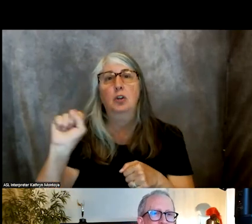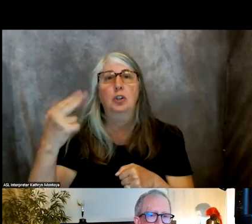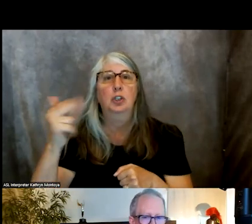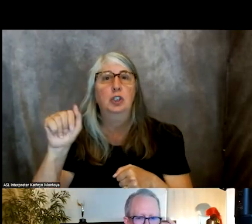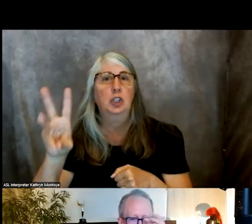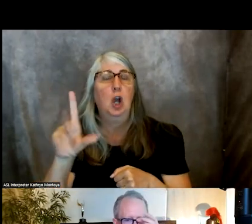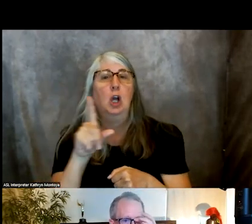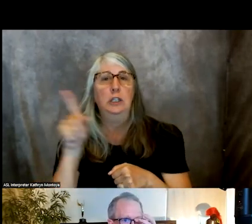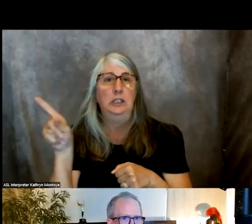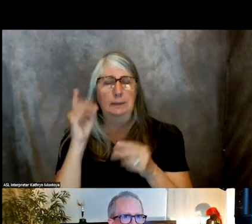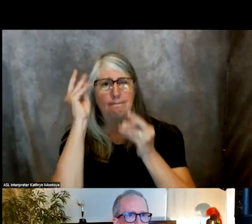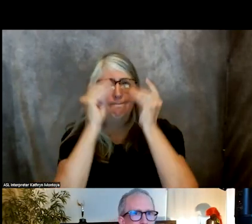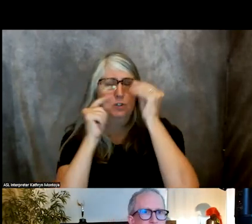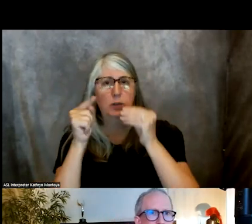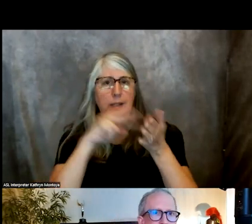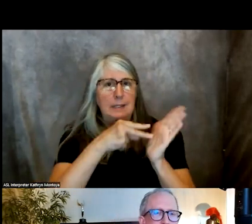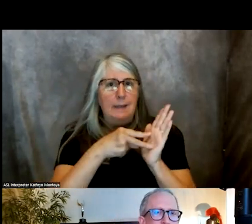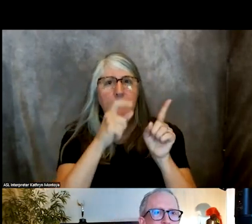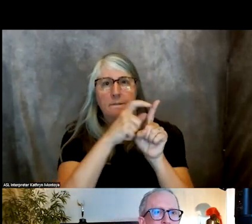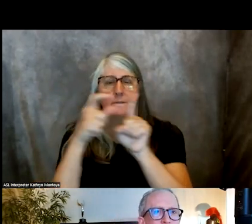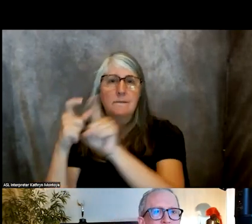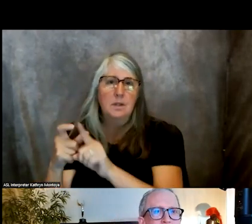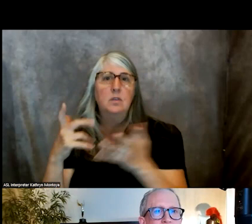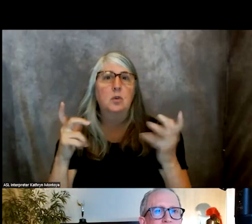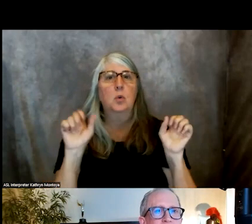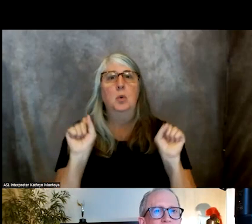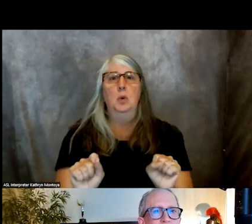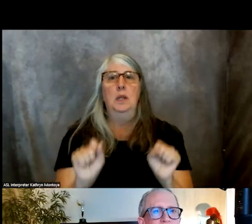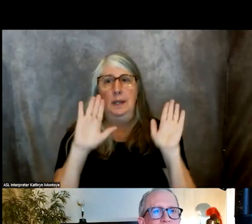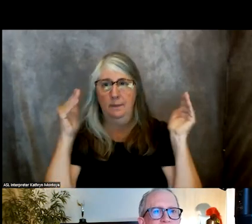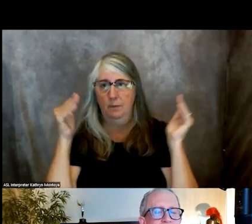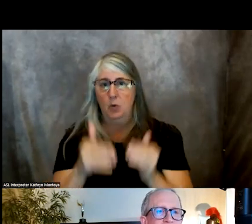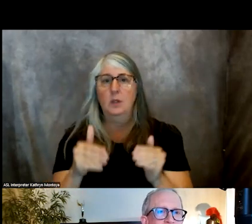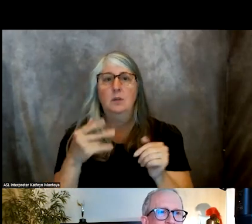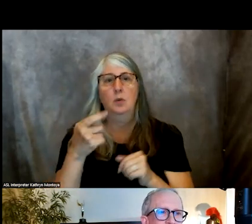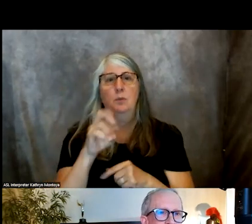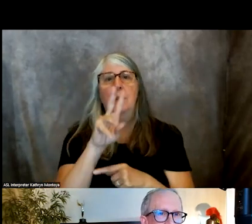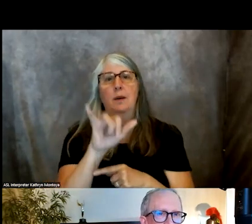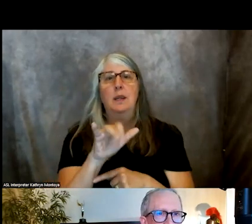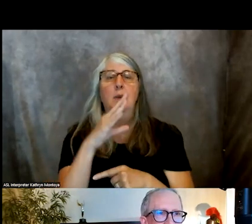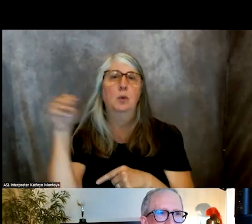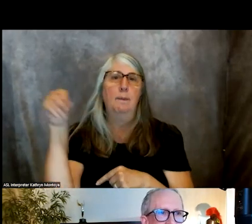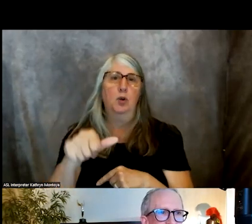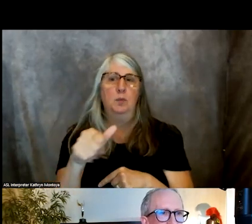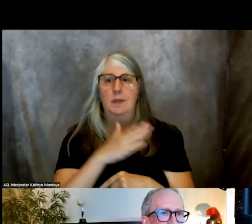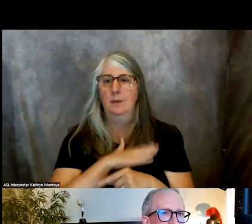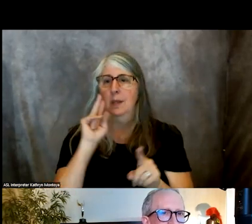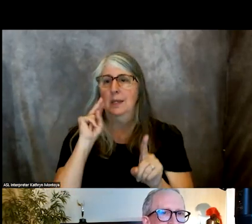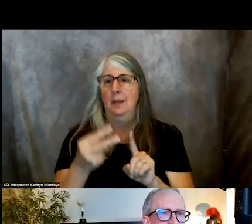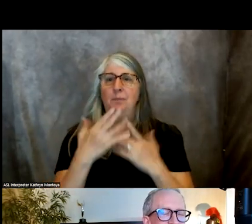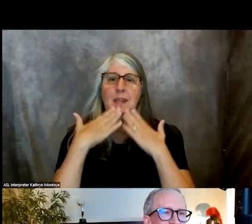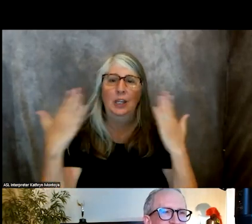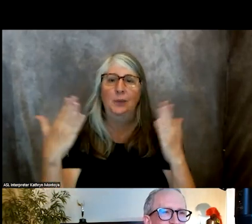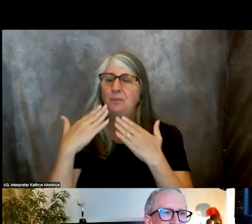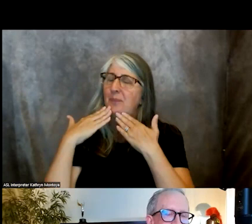these definitions so we can use those to also have a weapon towards getting to parity and reimbursement. That's my take. Fantastic debate